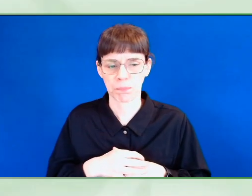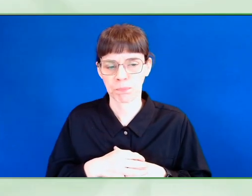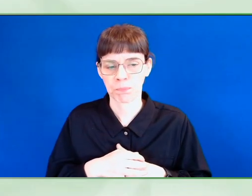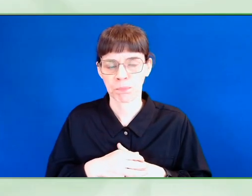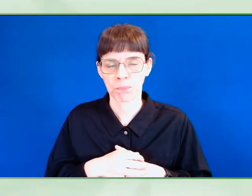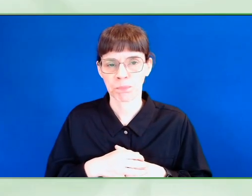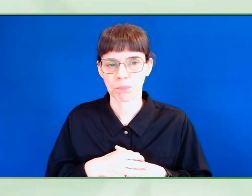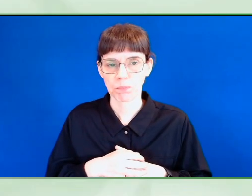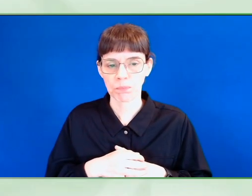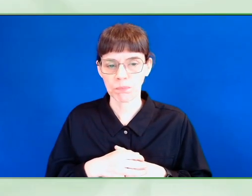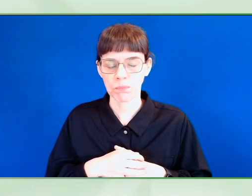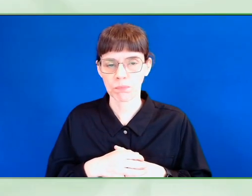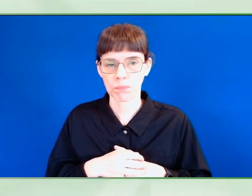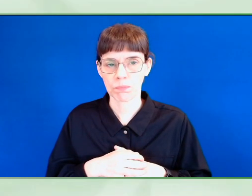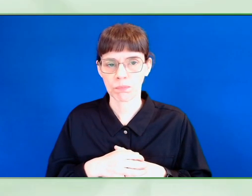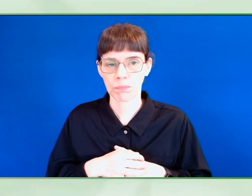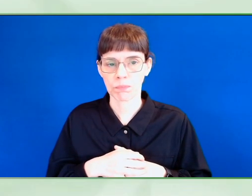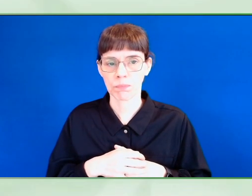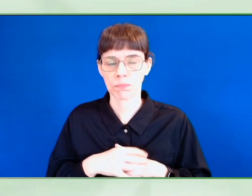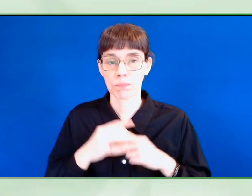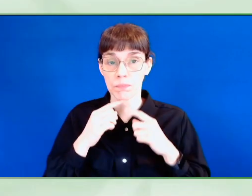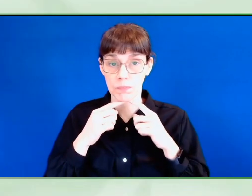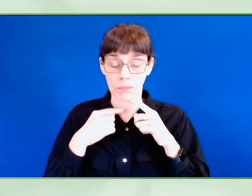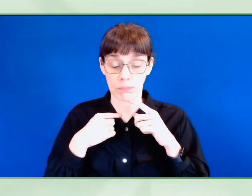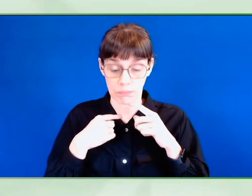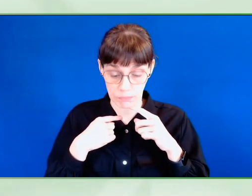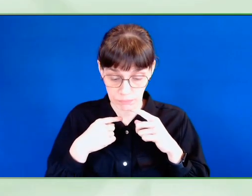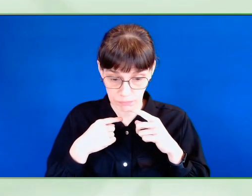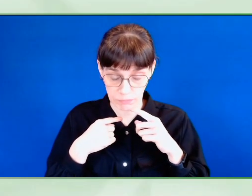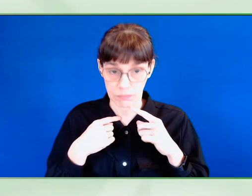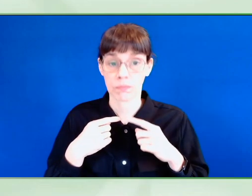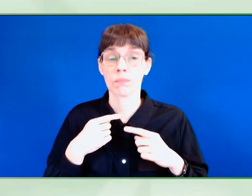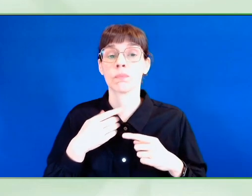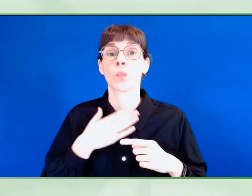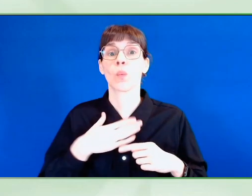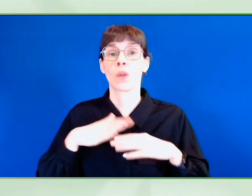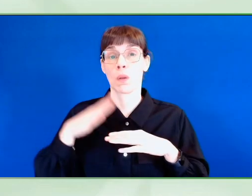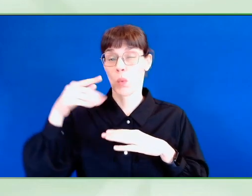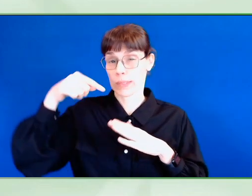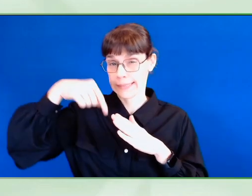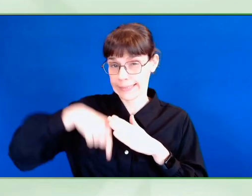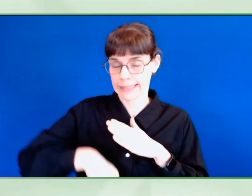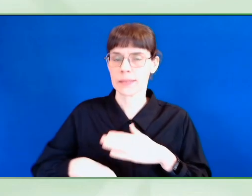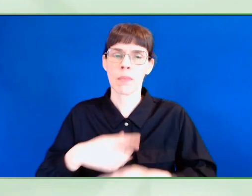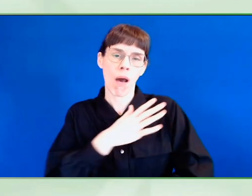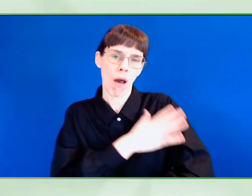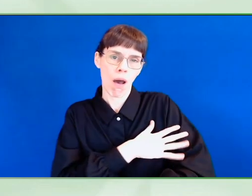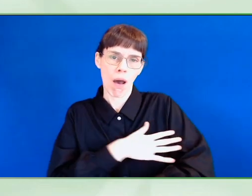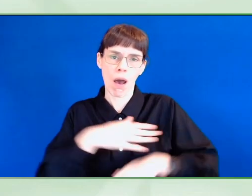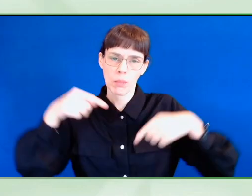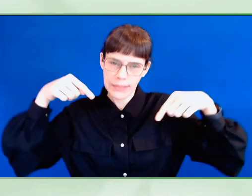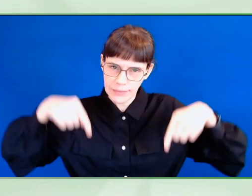coming down towards the thighs. And if you want to come a little deeper, you can actually let the arms fall all the way down the legs, hands coming towards